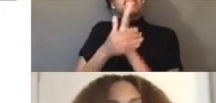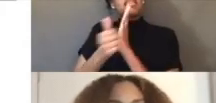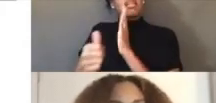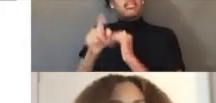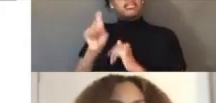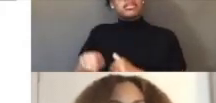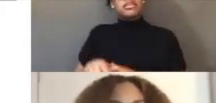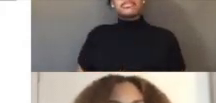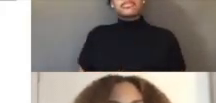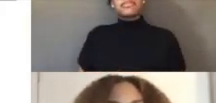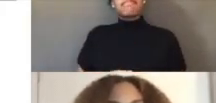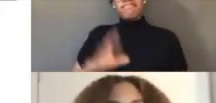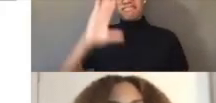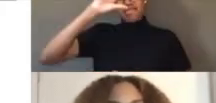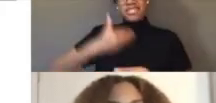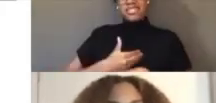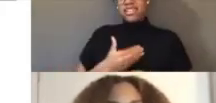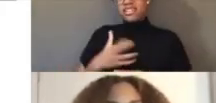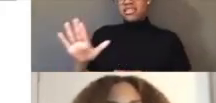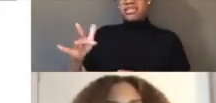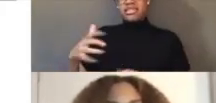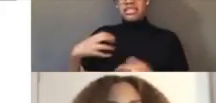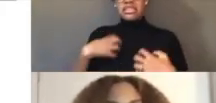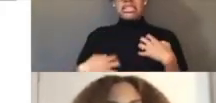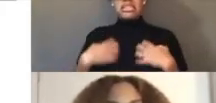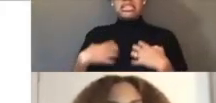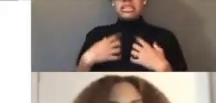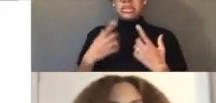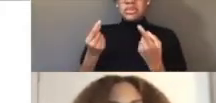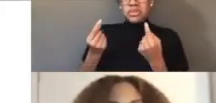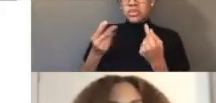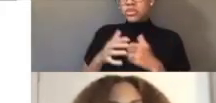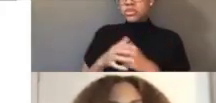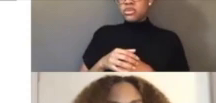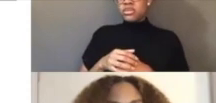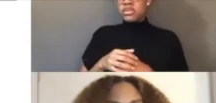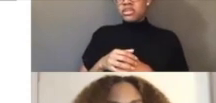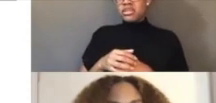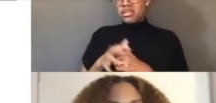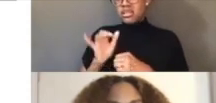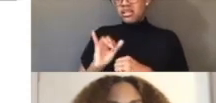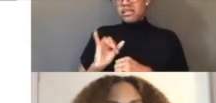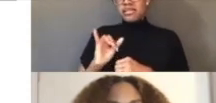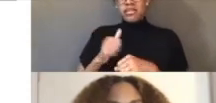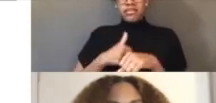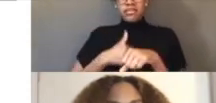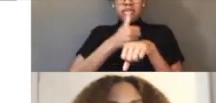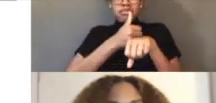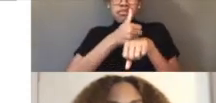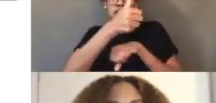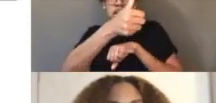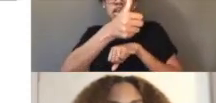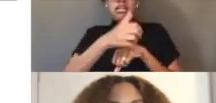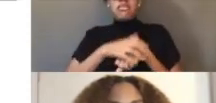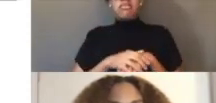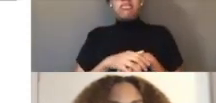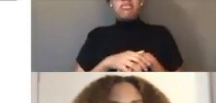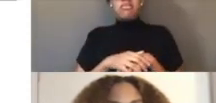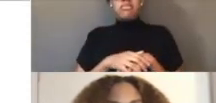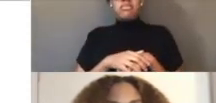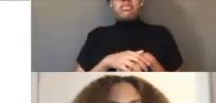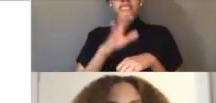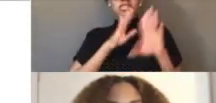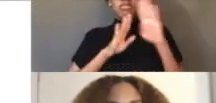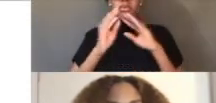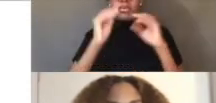it go? Do I hold that against her? No, I choose to forgive her. But I will also hold her accountable